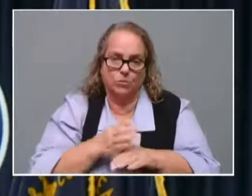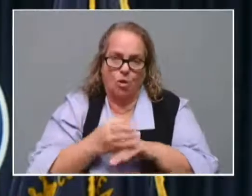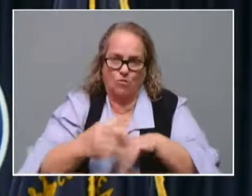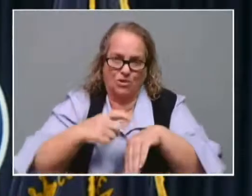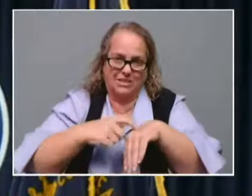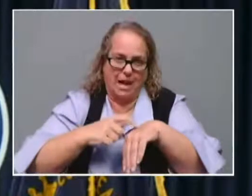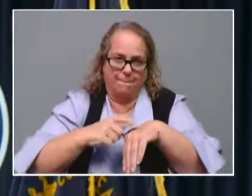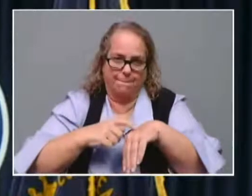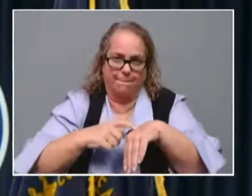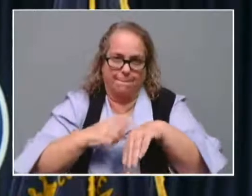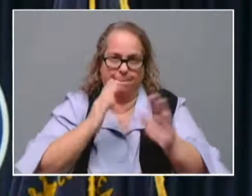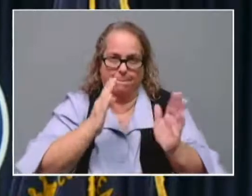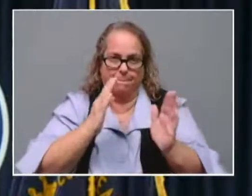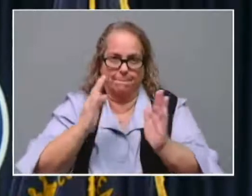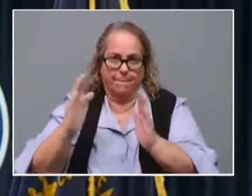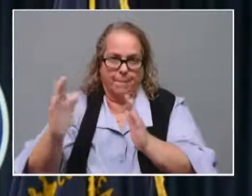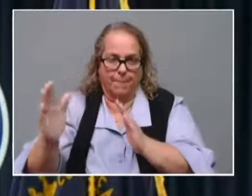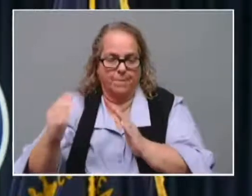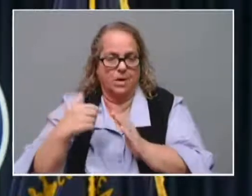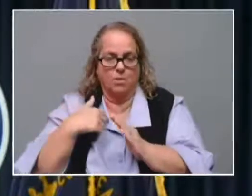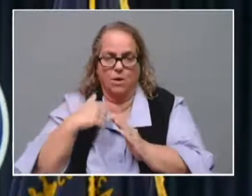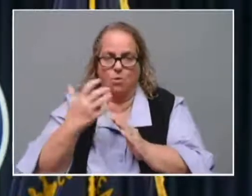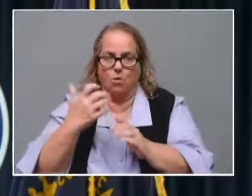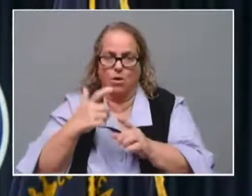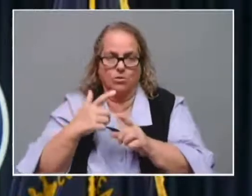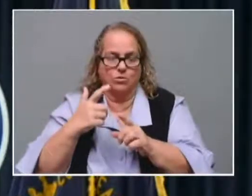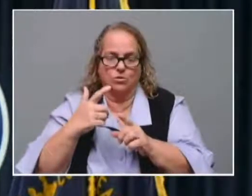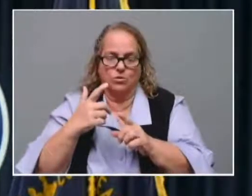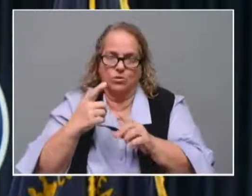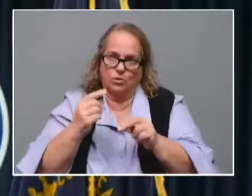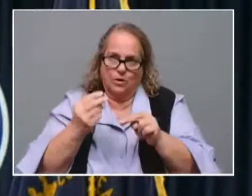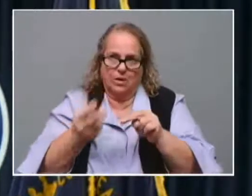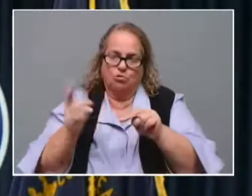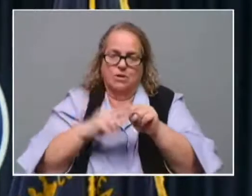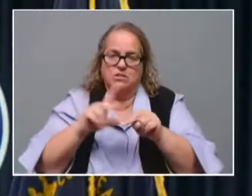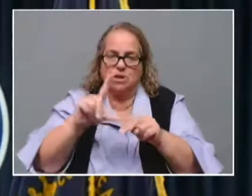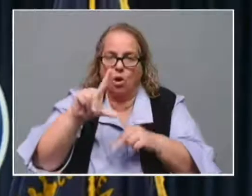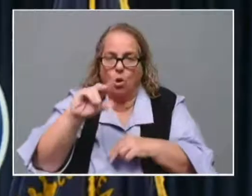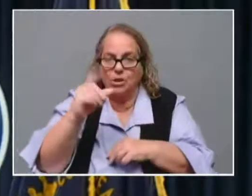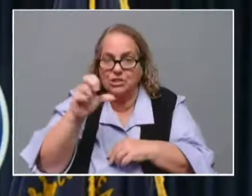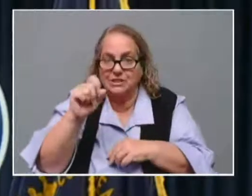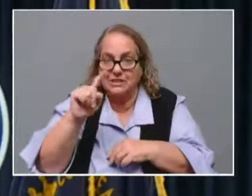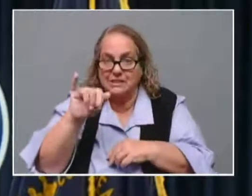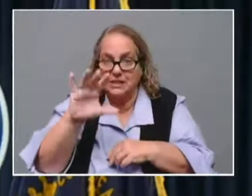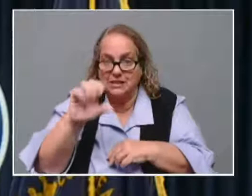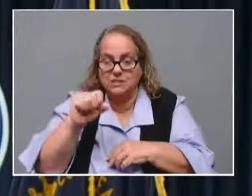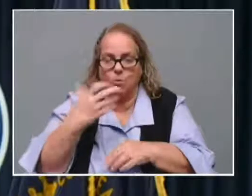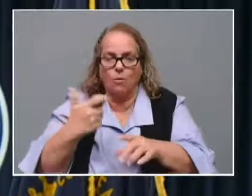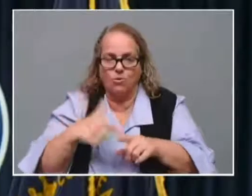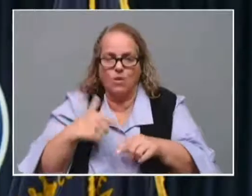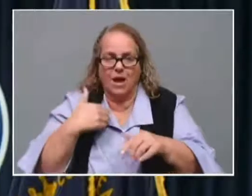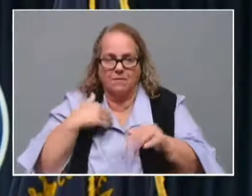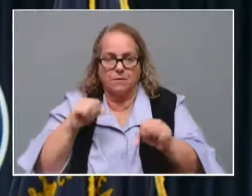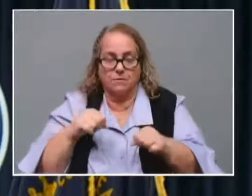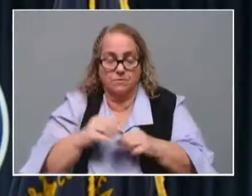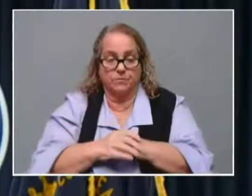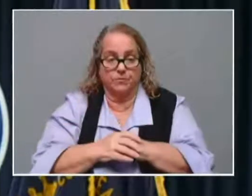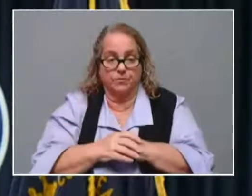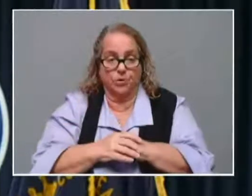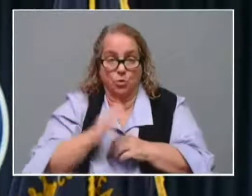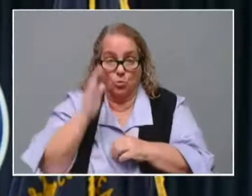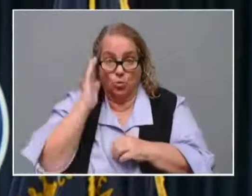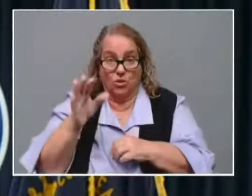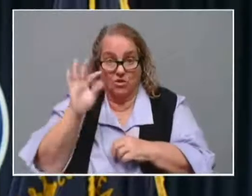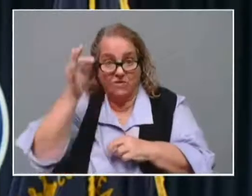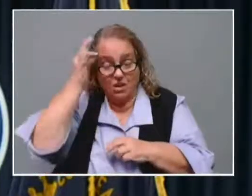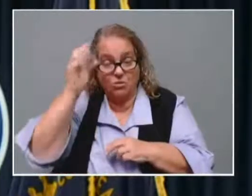that we only want to increase as a logistics hub, so we want to have that capacity. What would be the federal state funding split and the